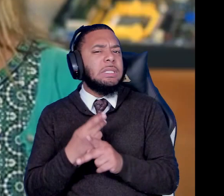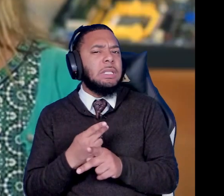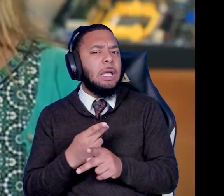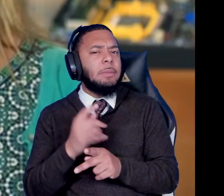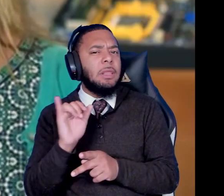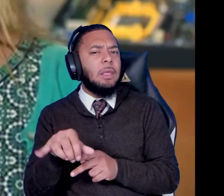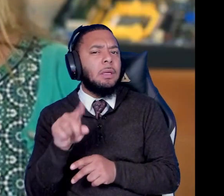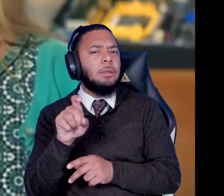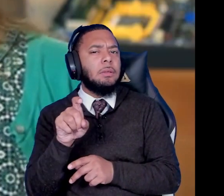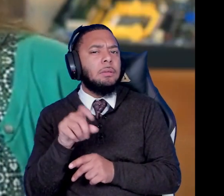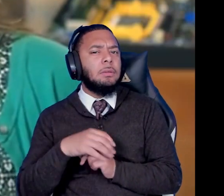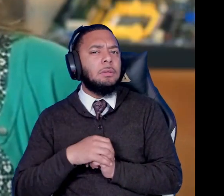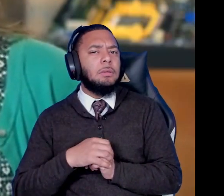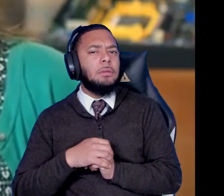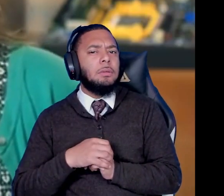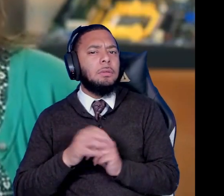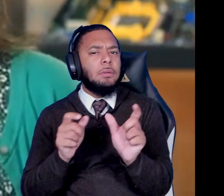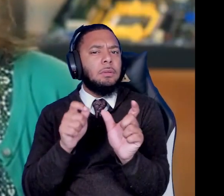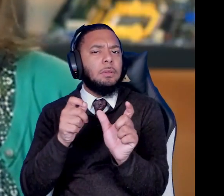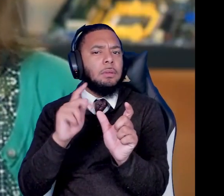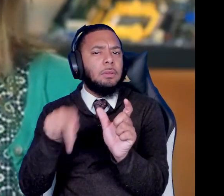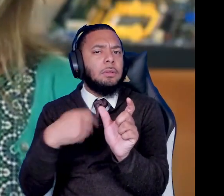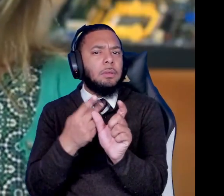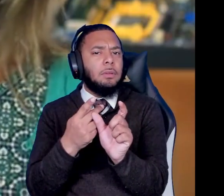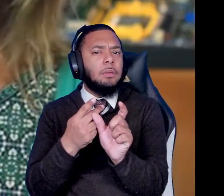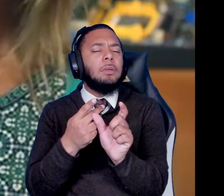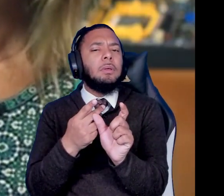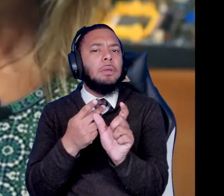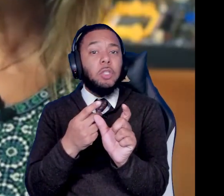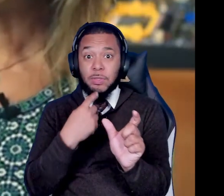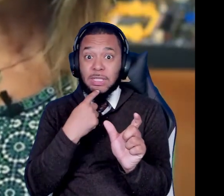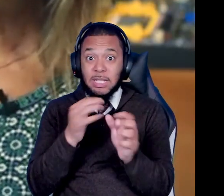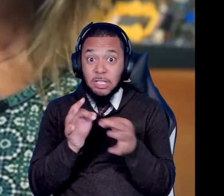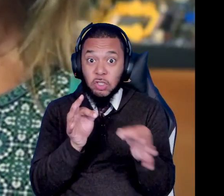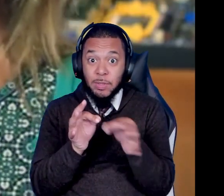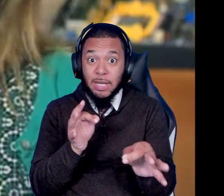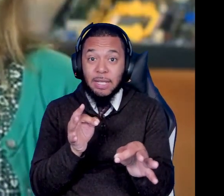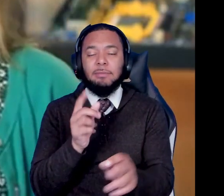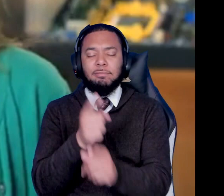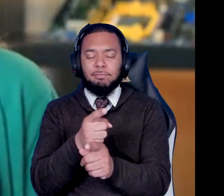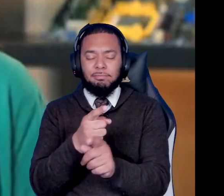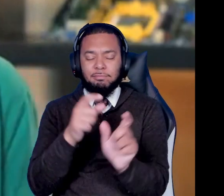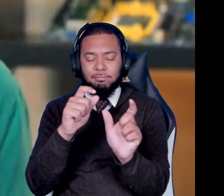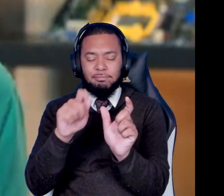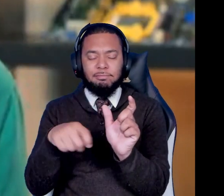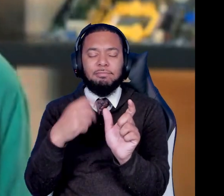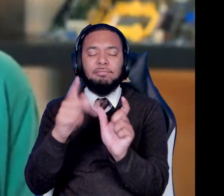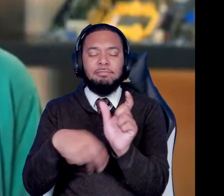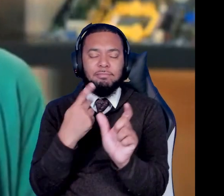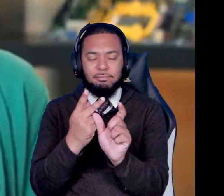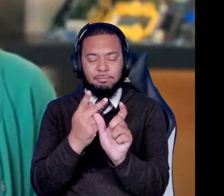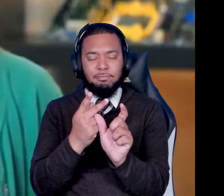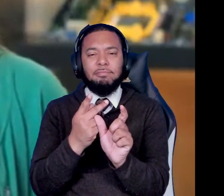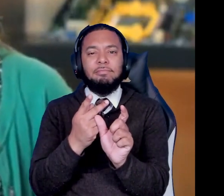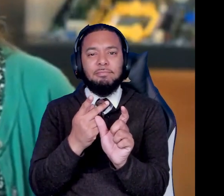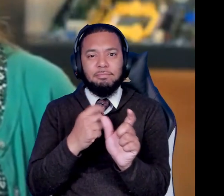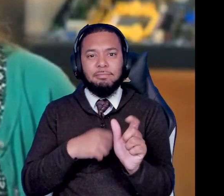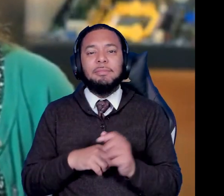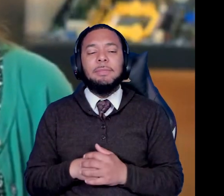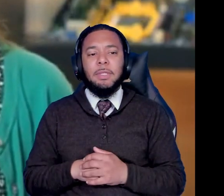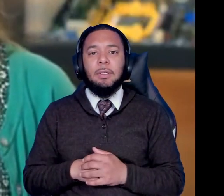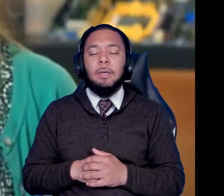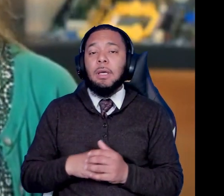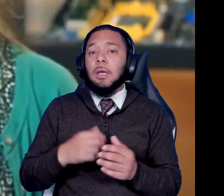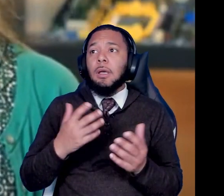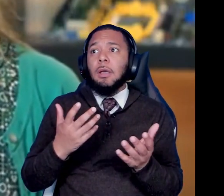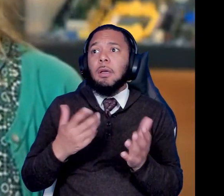be? If you said string, that is the data type I would use to store my name. If you were going to store the